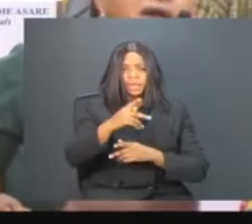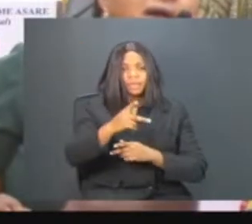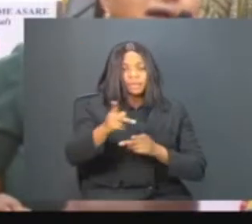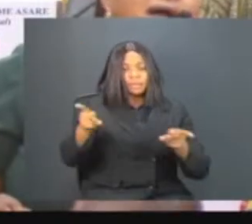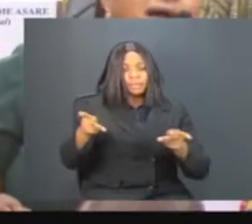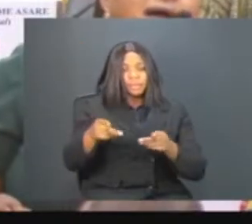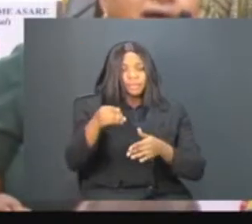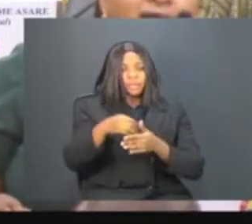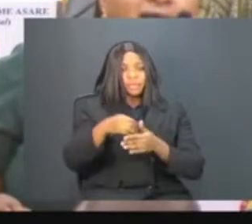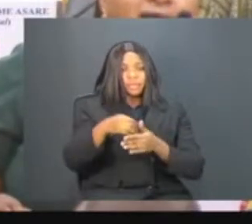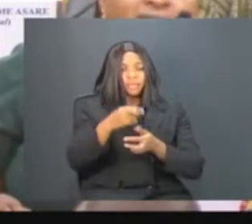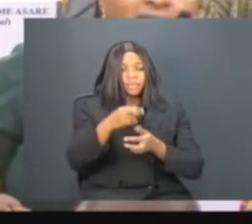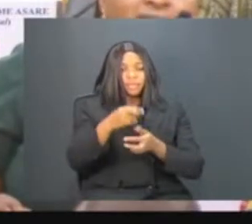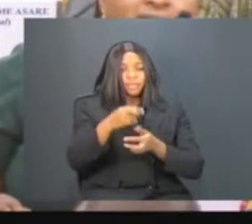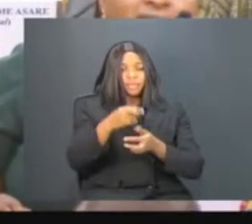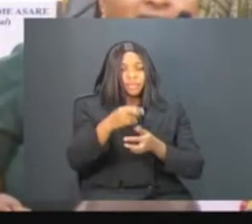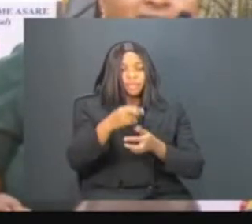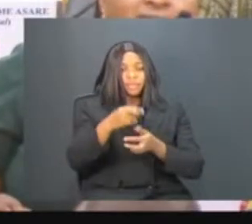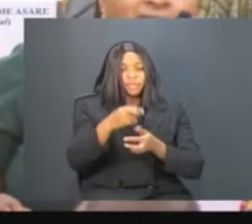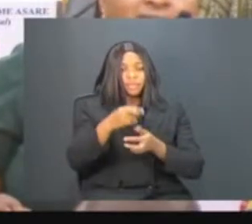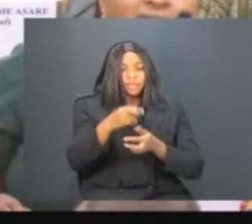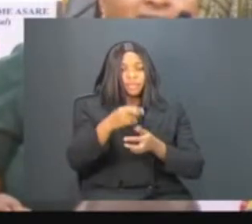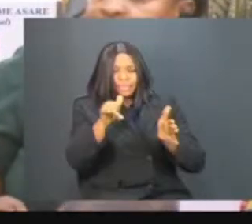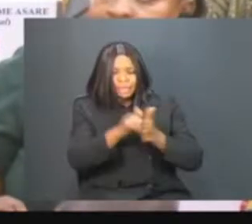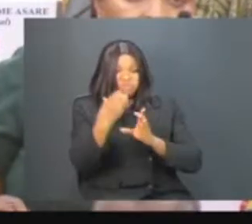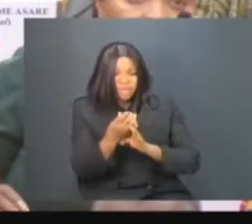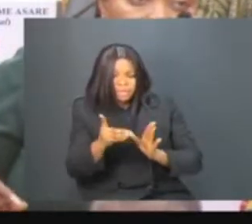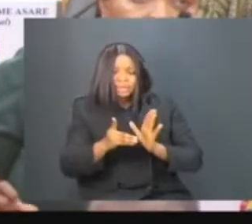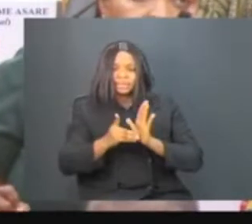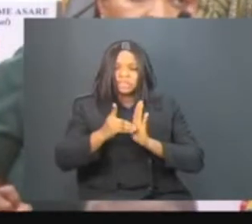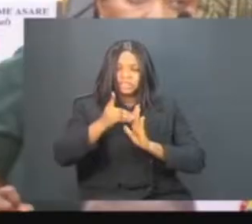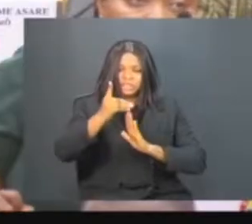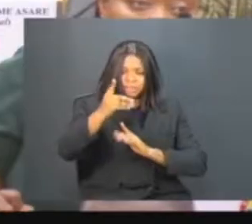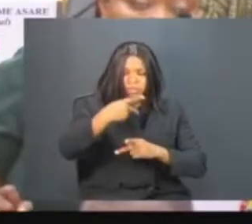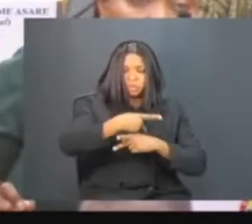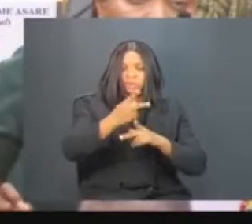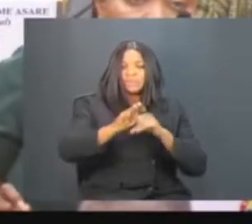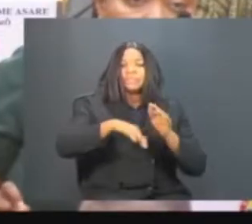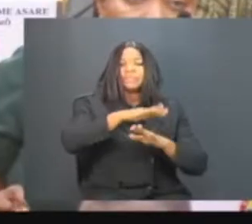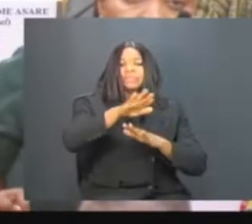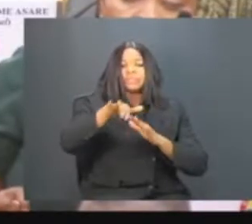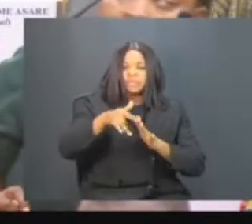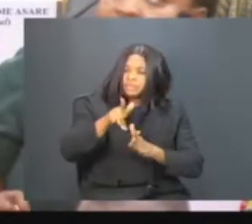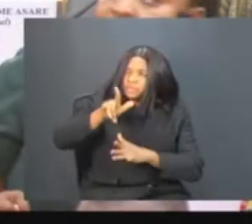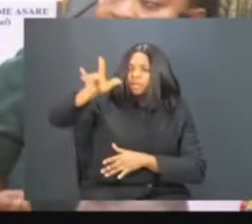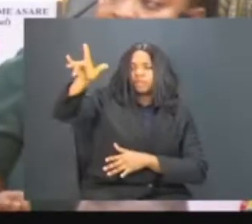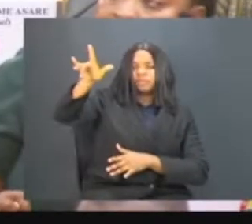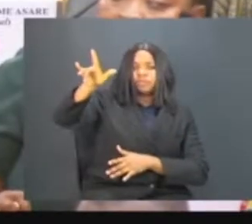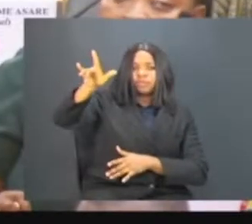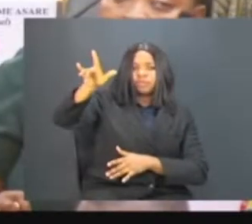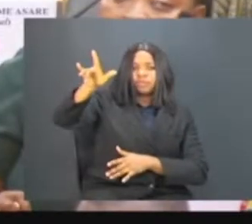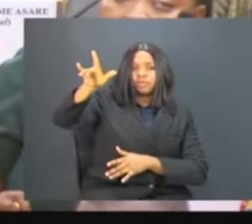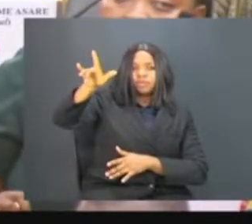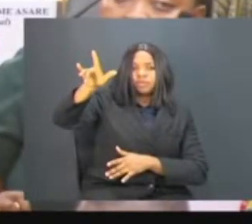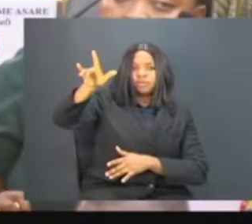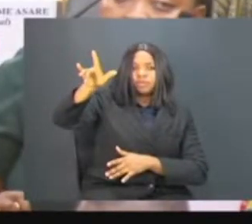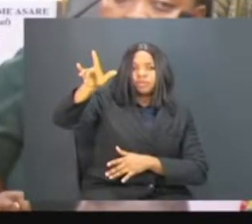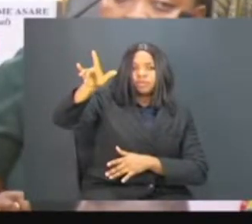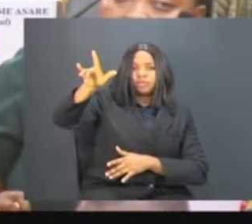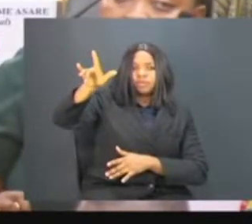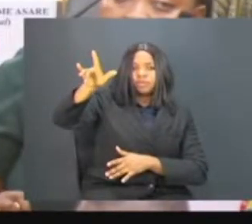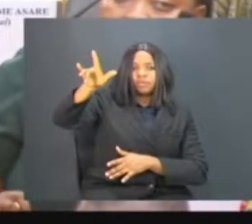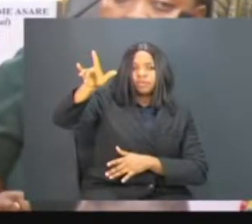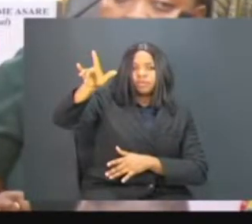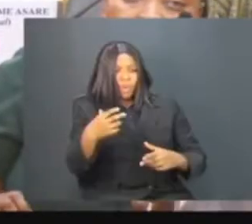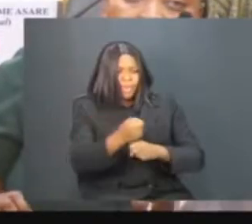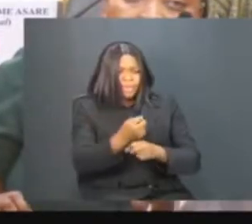economy. We are not talking about export and export it so that we gain value on